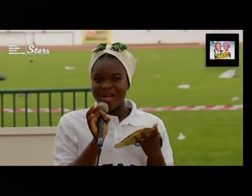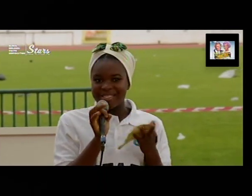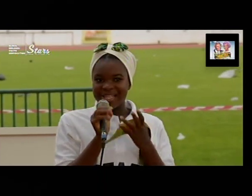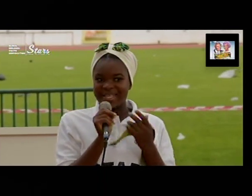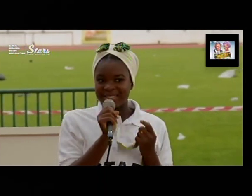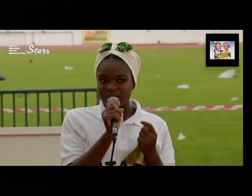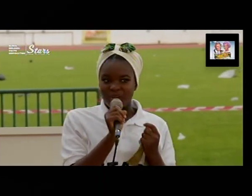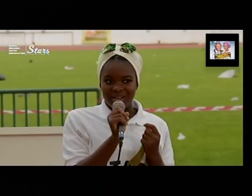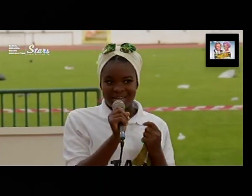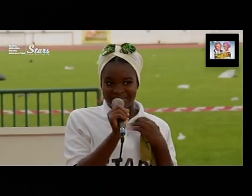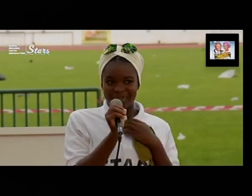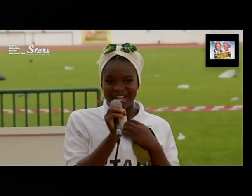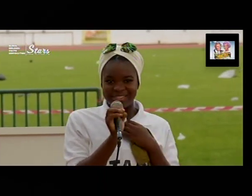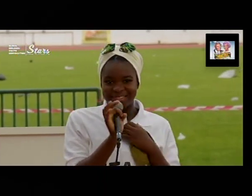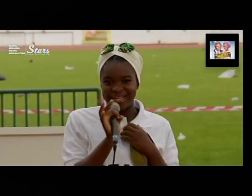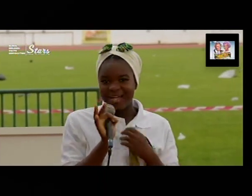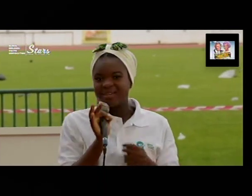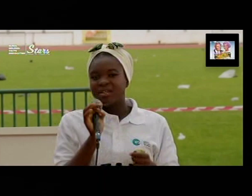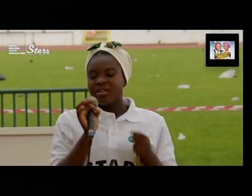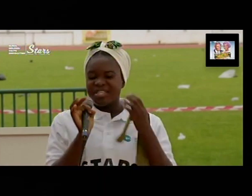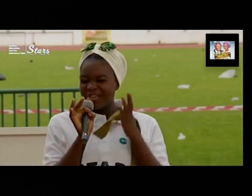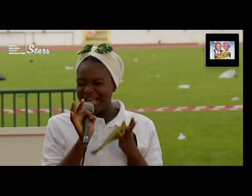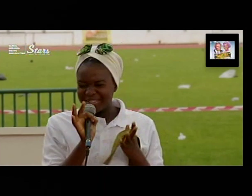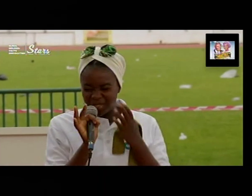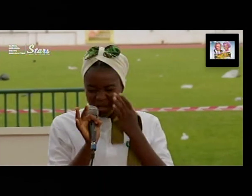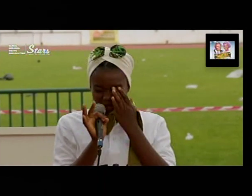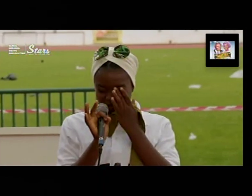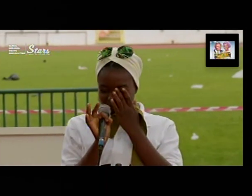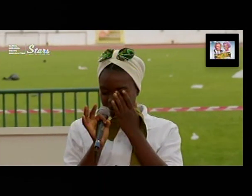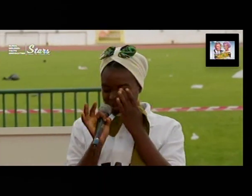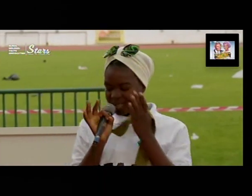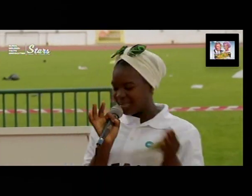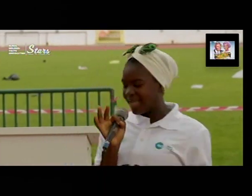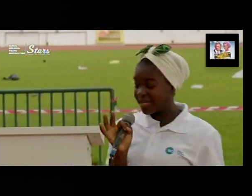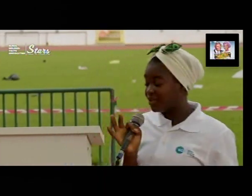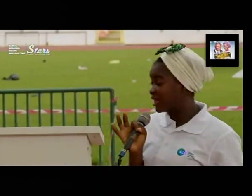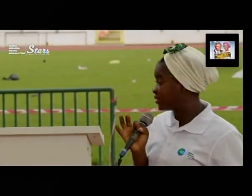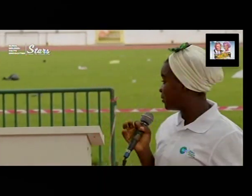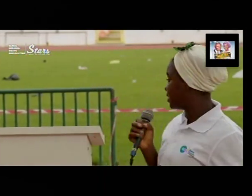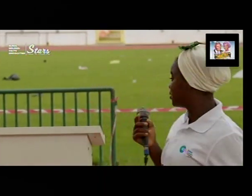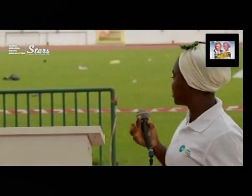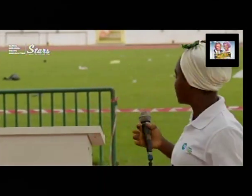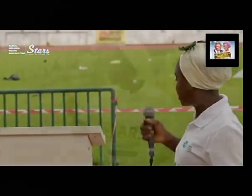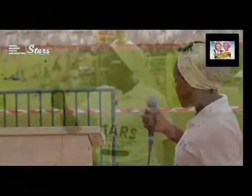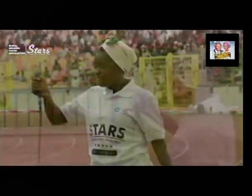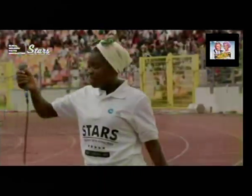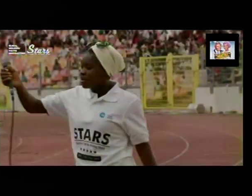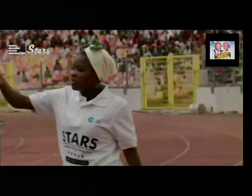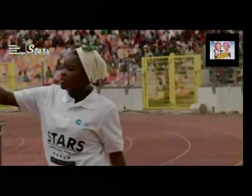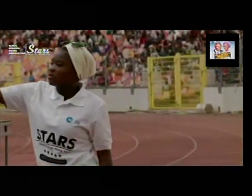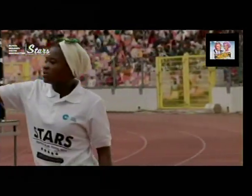arise while standing tall as rising star. See you at the top of the mountain. Thank you and God bless.